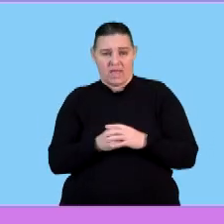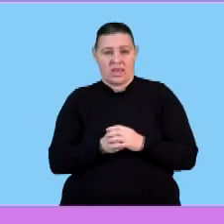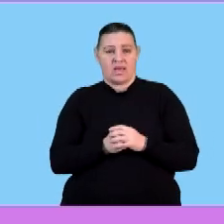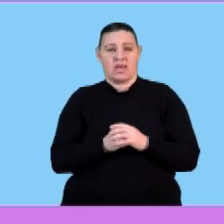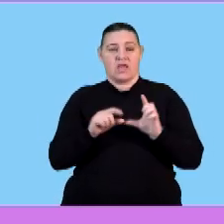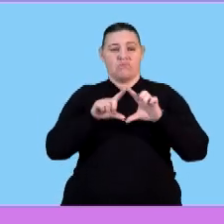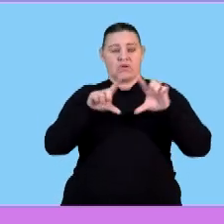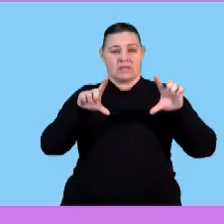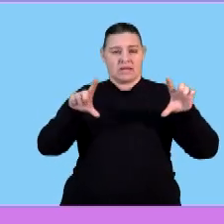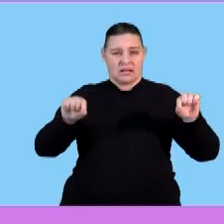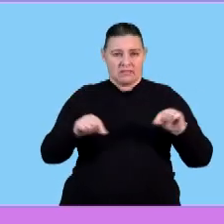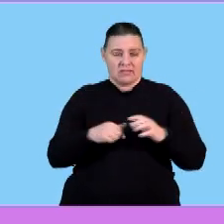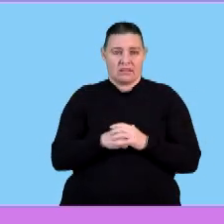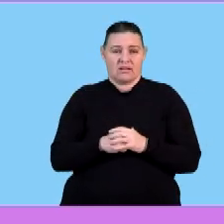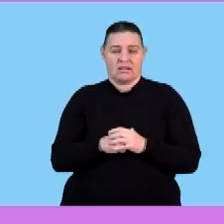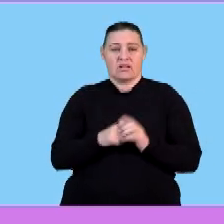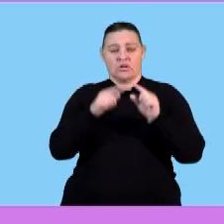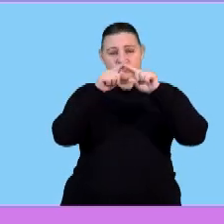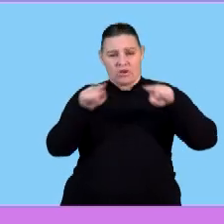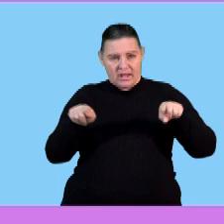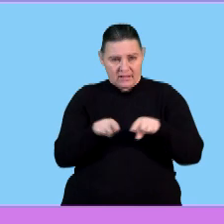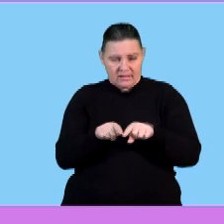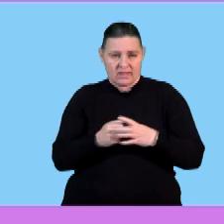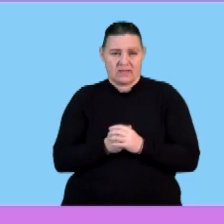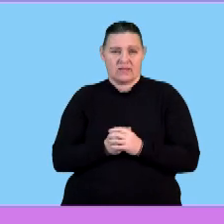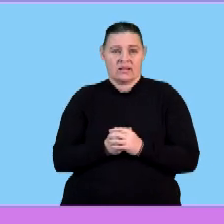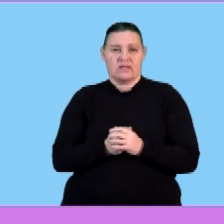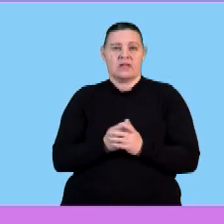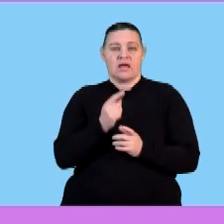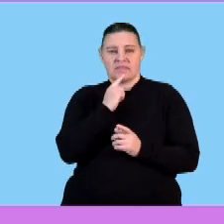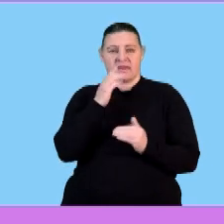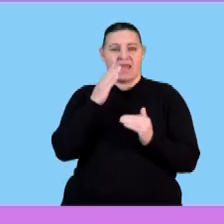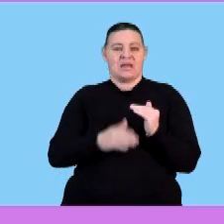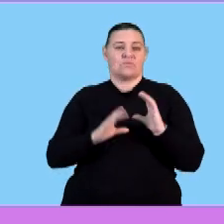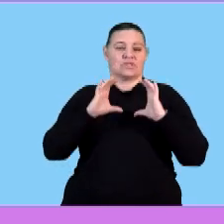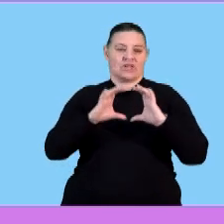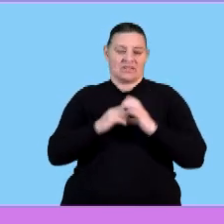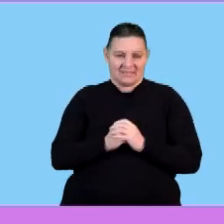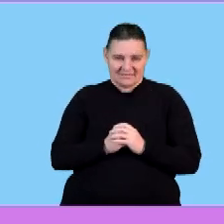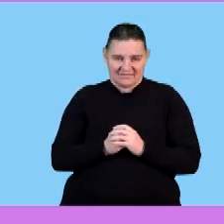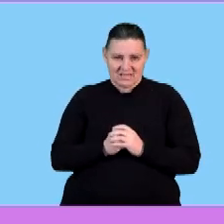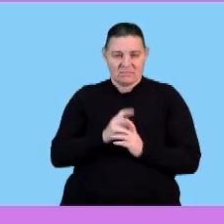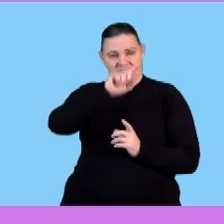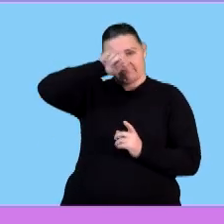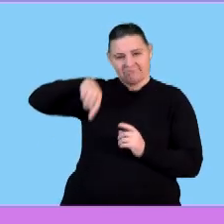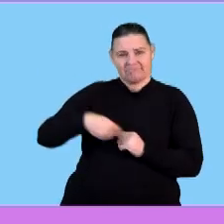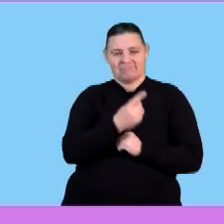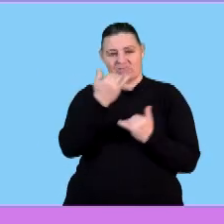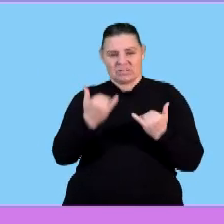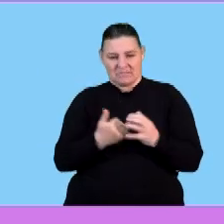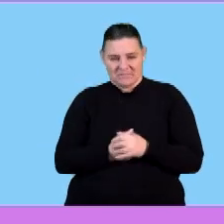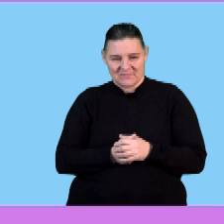squares, rectangles, triangles, end up with the circle, like that. That's our cycle for